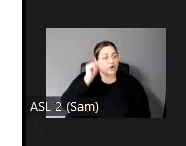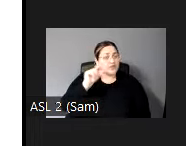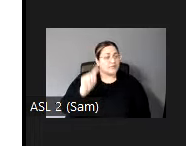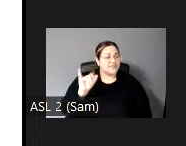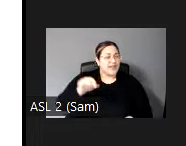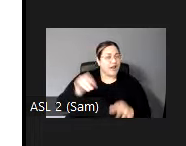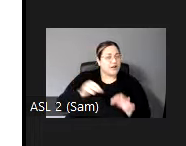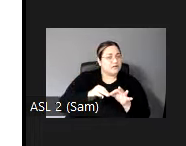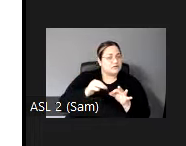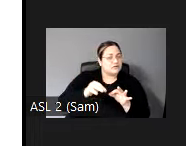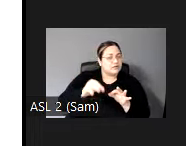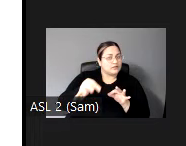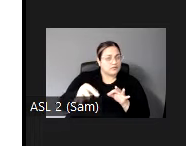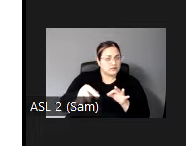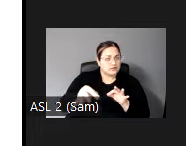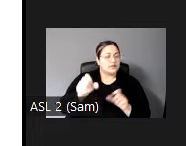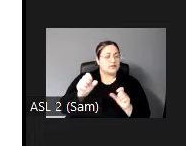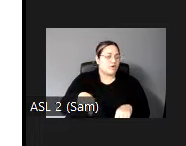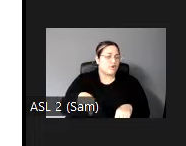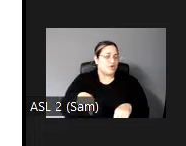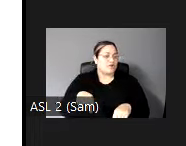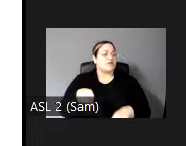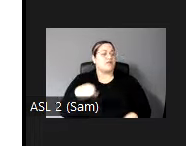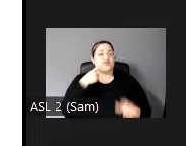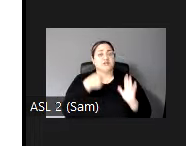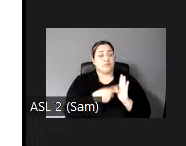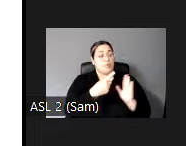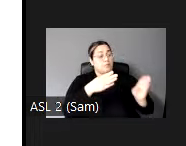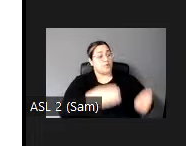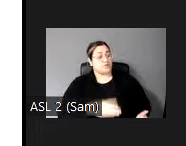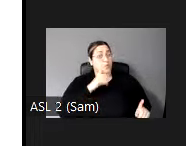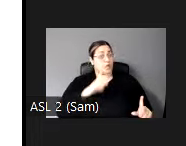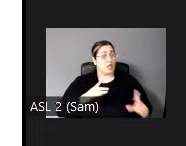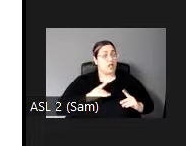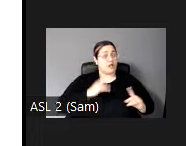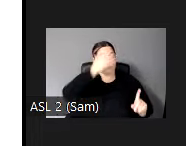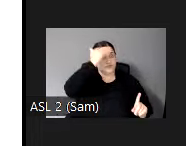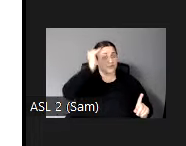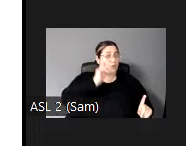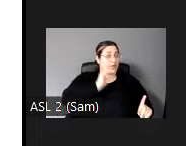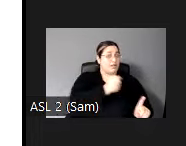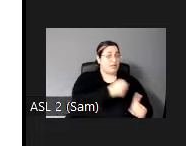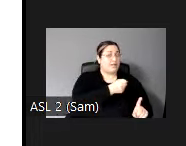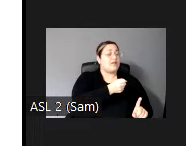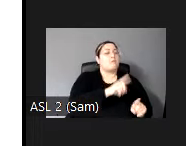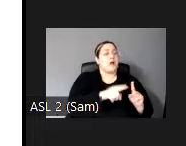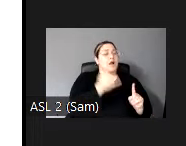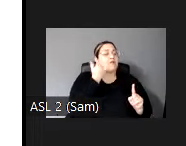even 10 years? What would that do to the numbers? So you can see in the top right here on this slide, if we were able